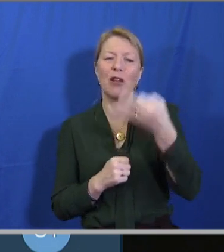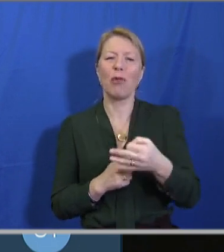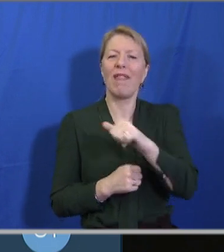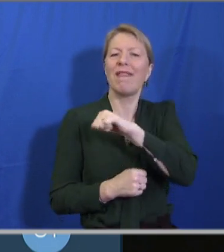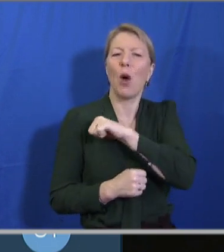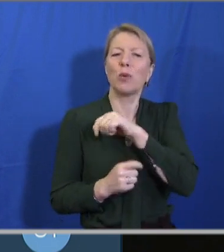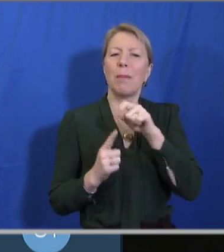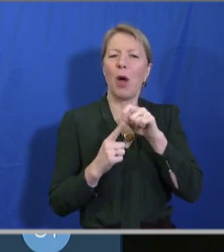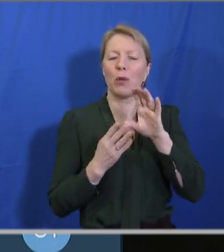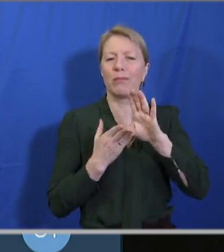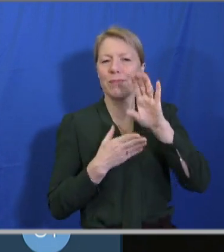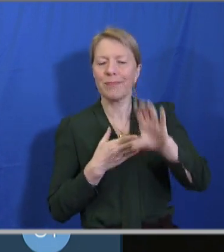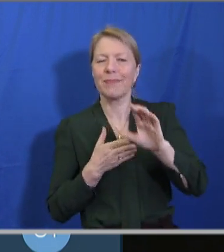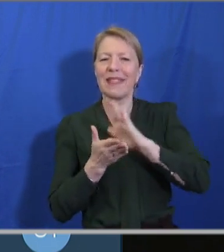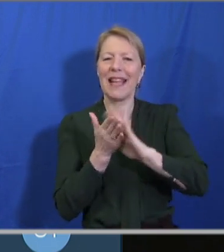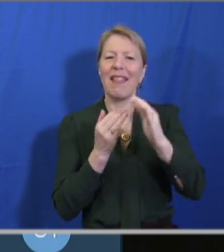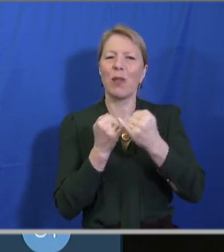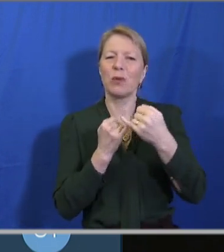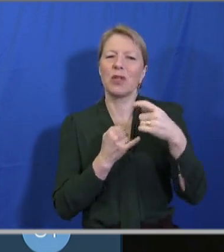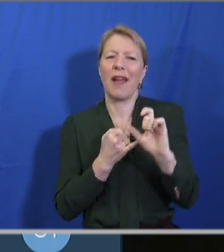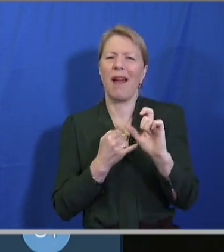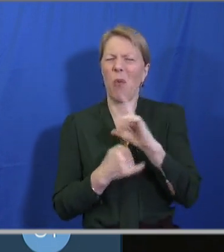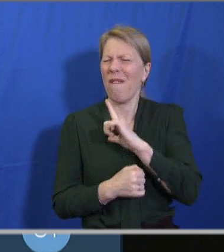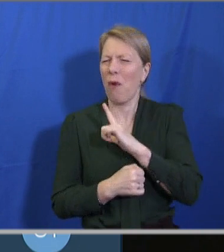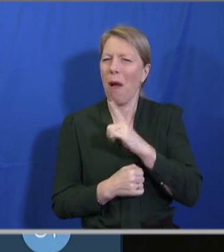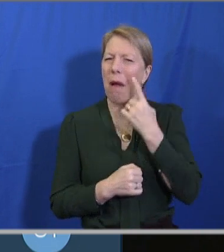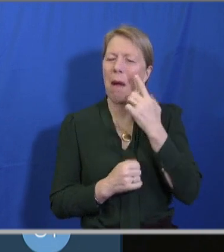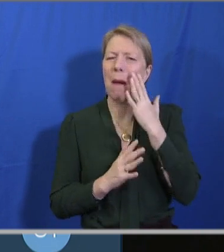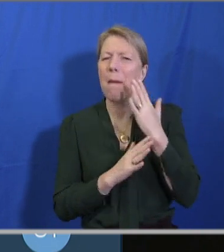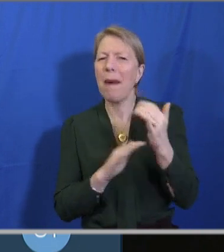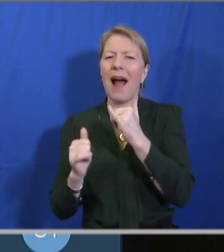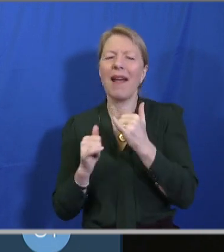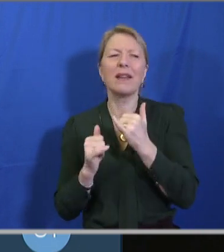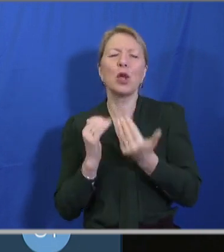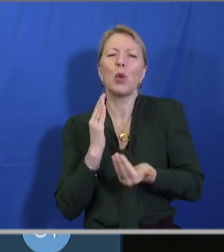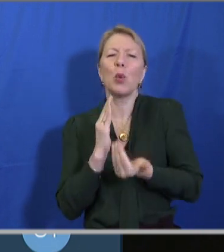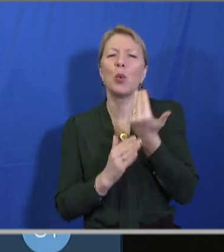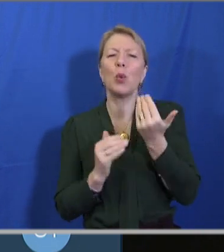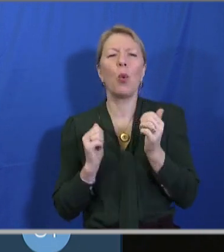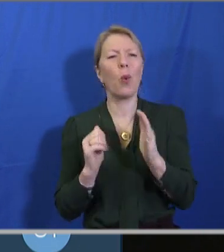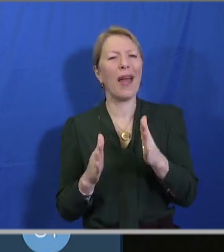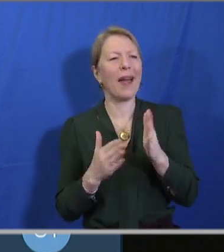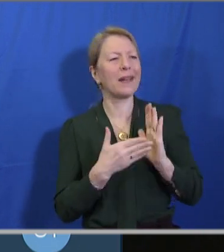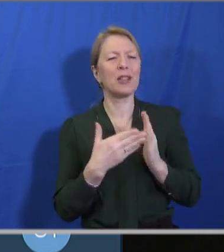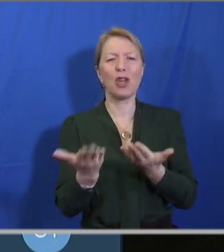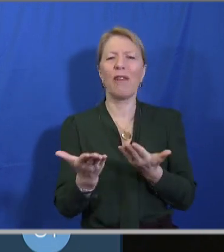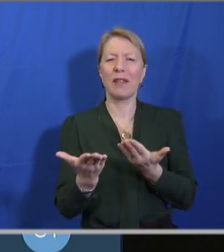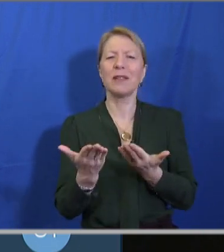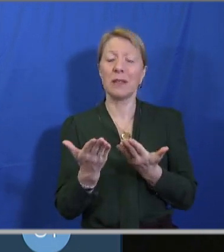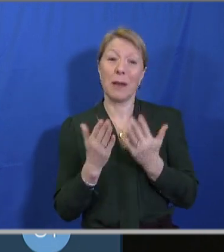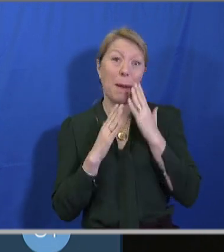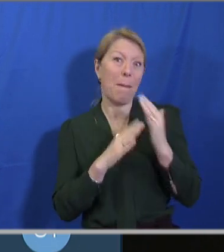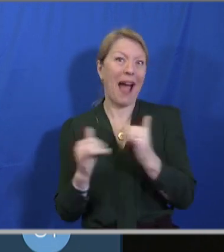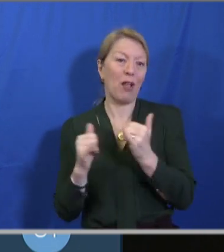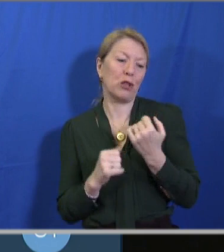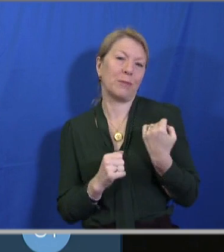test pilots and new ways of service delivery as part of our wider reform of adult social care. The